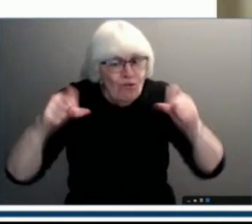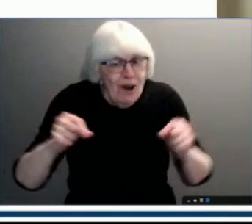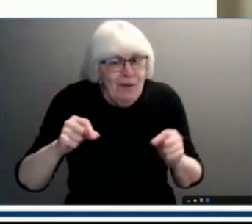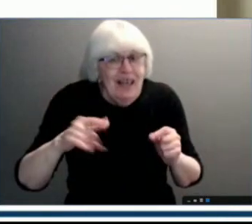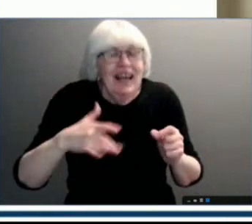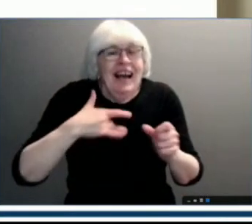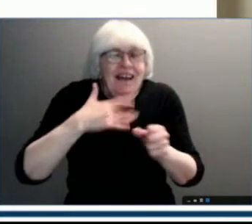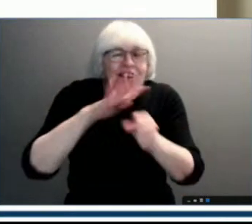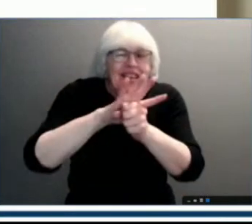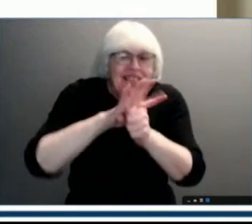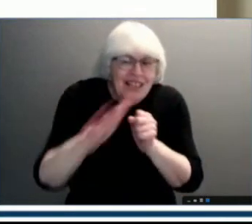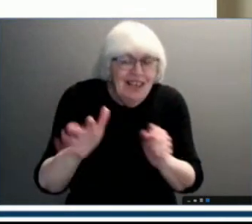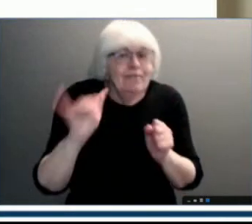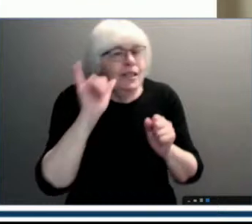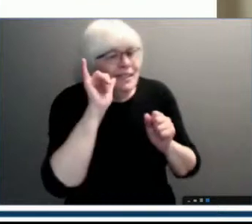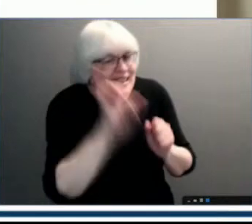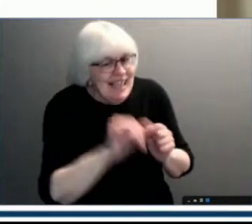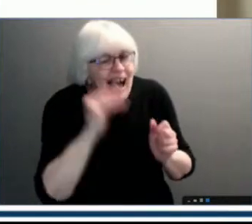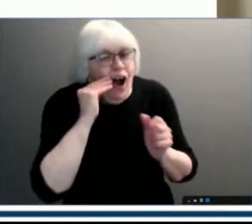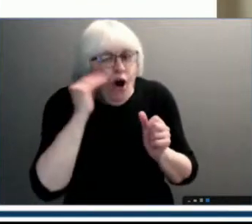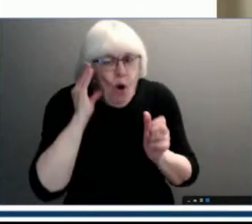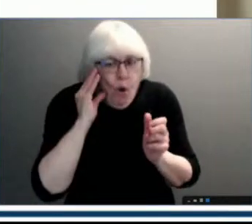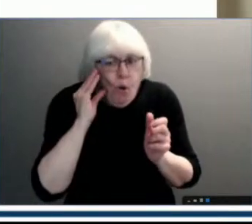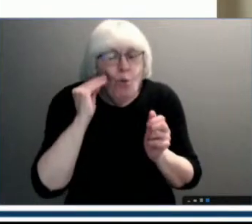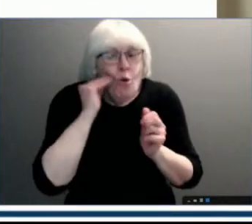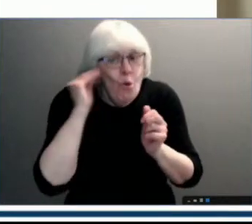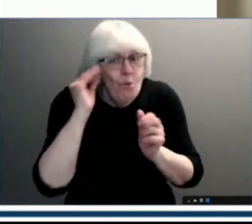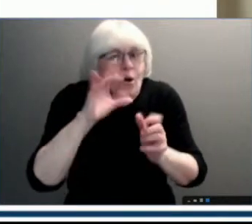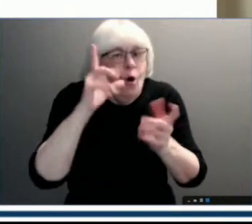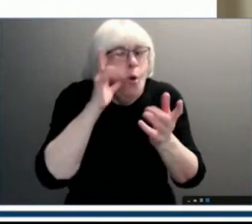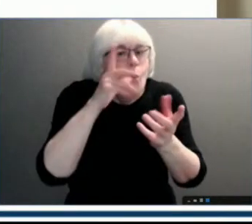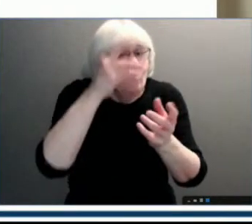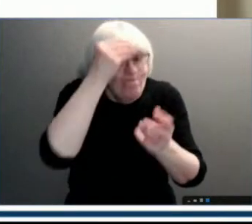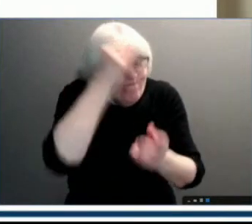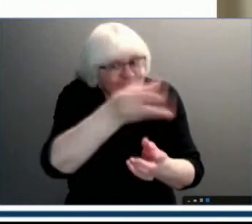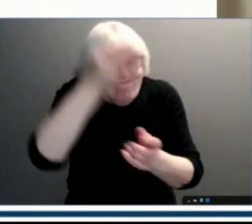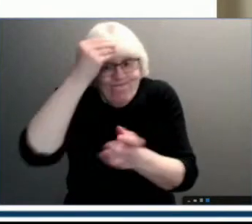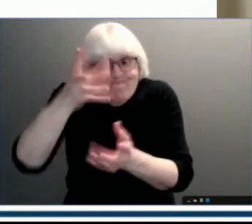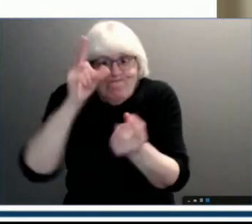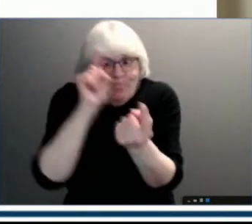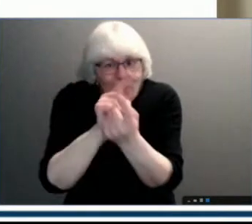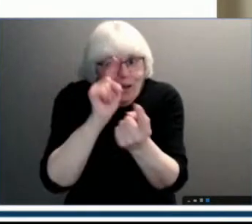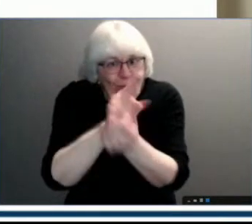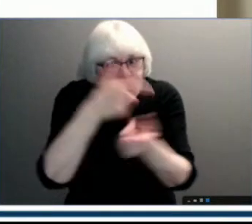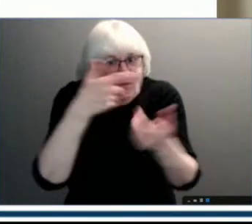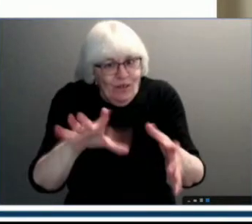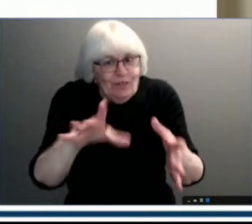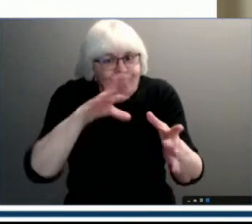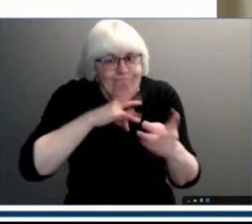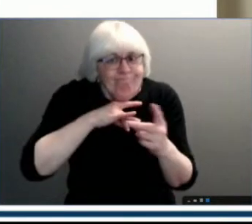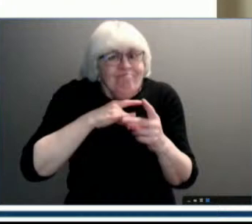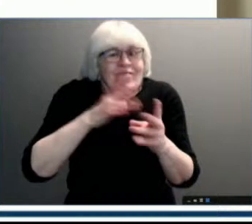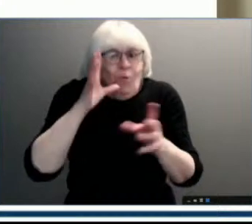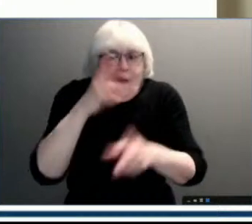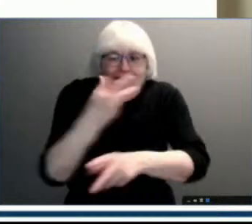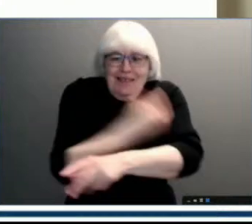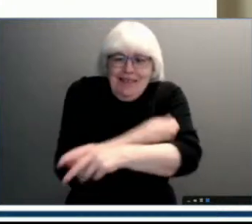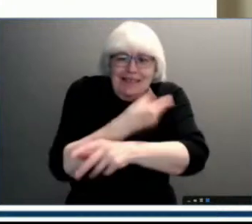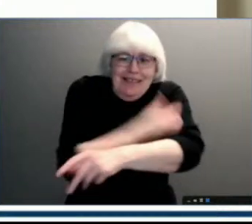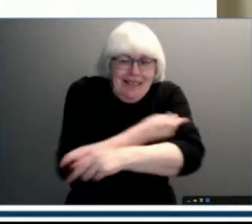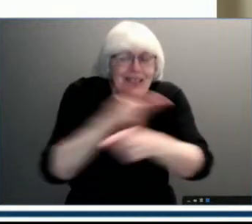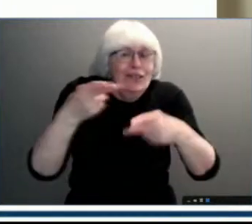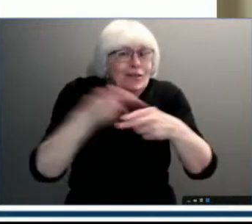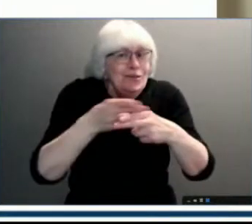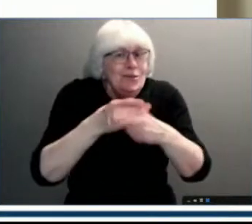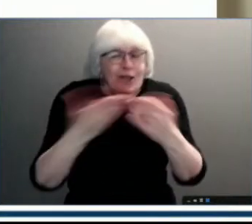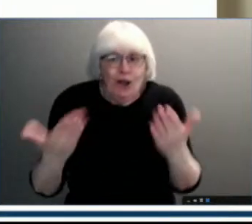things in the name of your community, and please get vaccinated. So we're heading into New Year's. I firmly